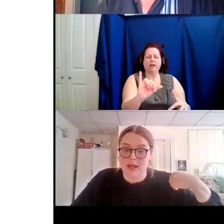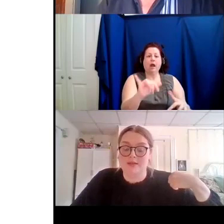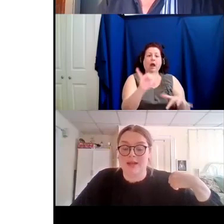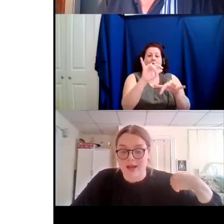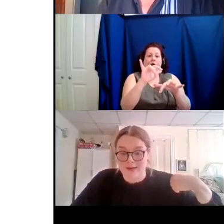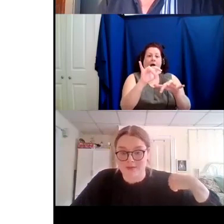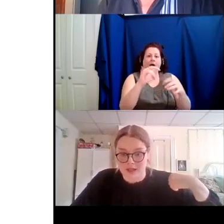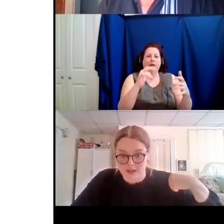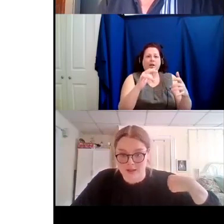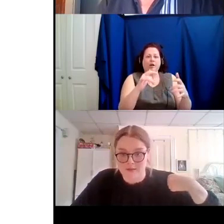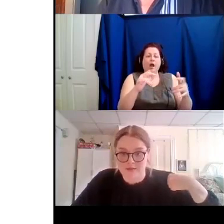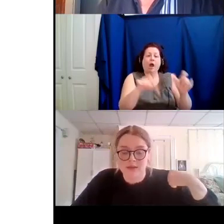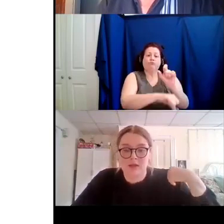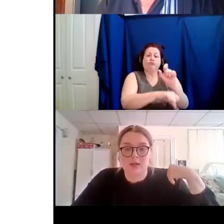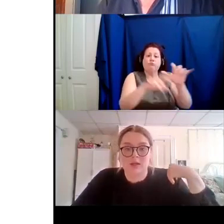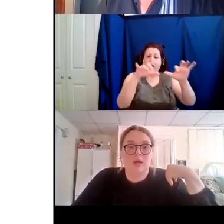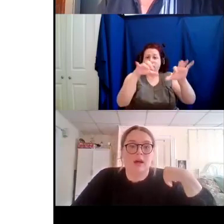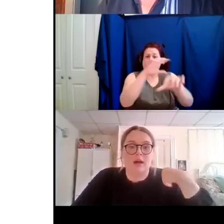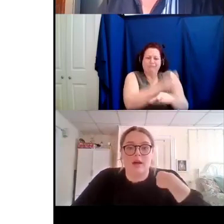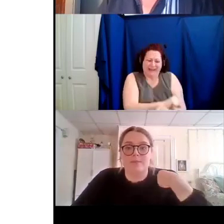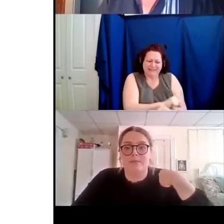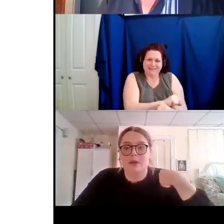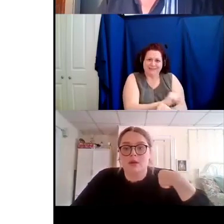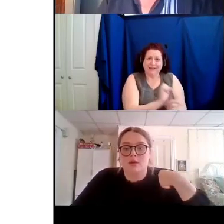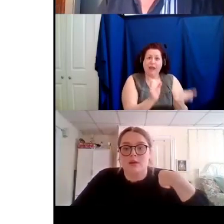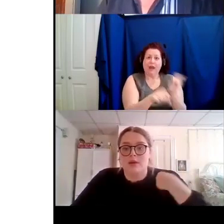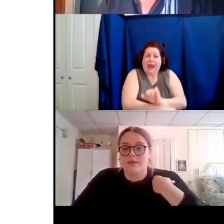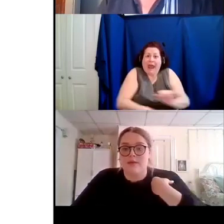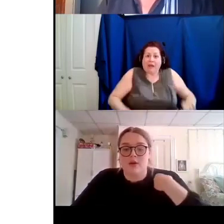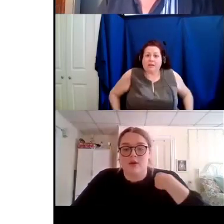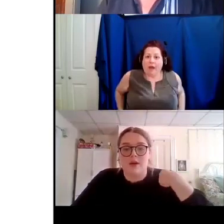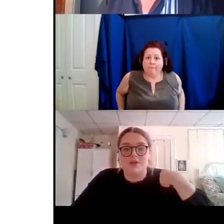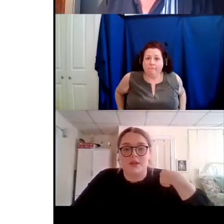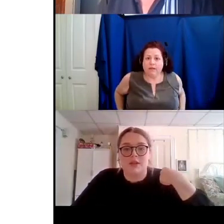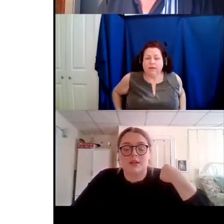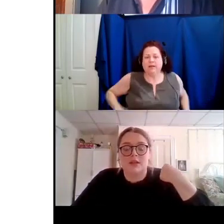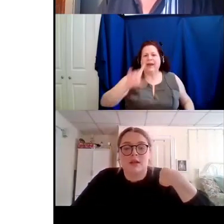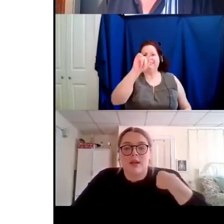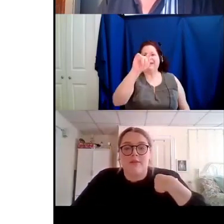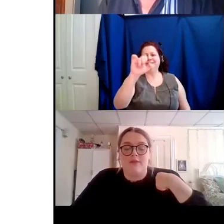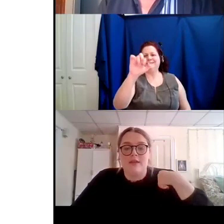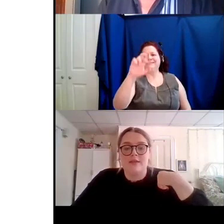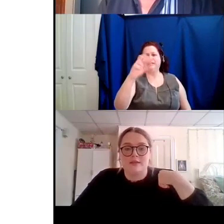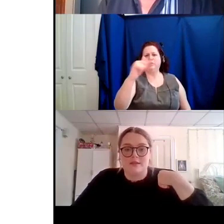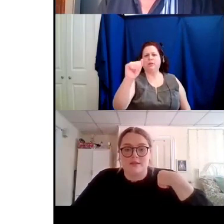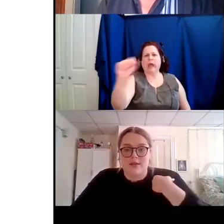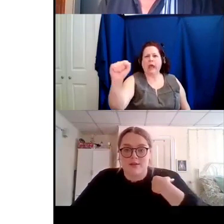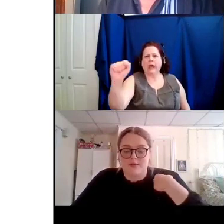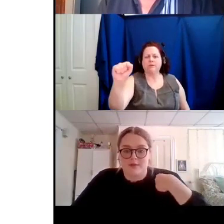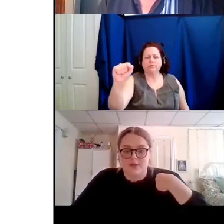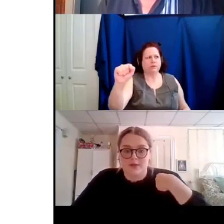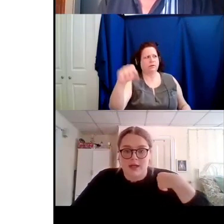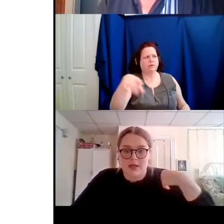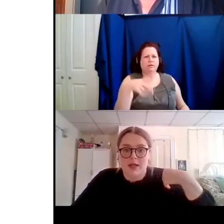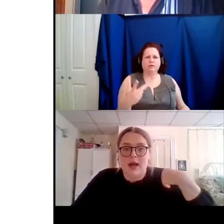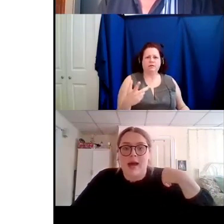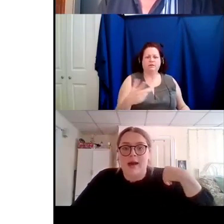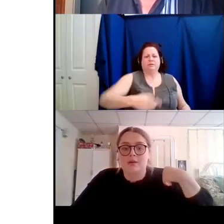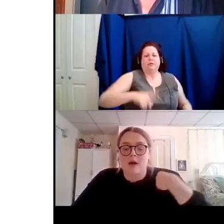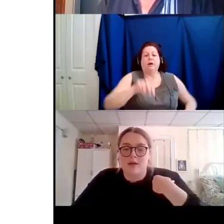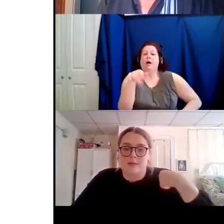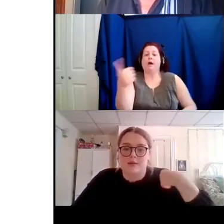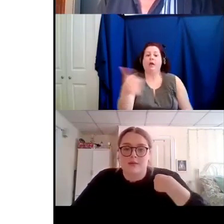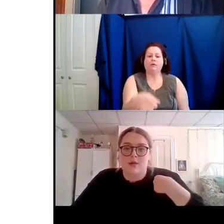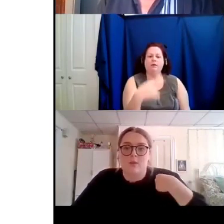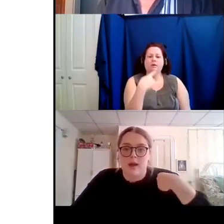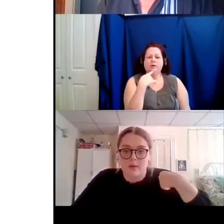then tear gassed after the handcuffs. We also have a question. If this is the standard for restraint, how